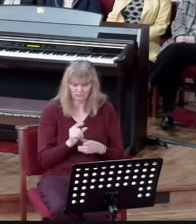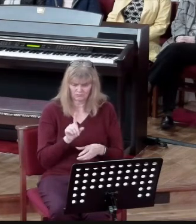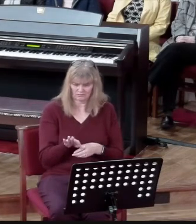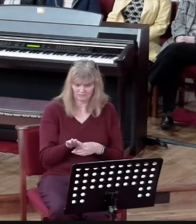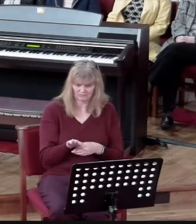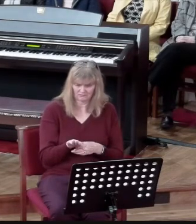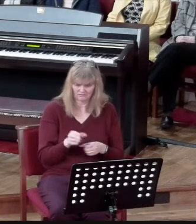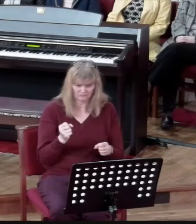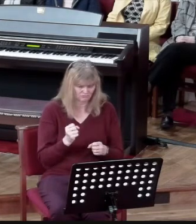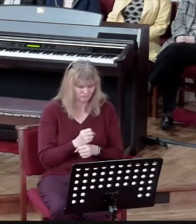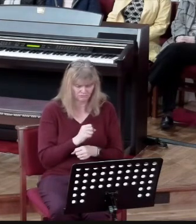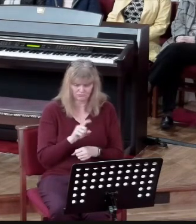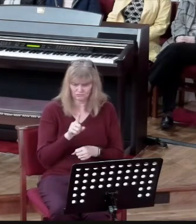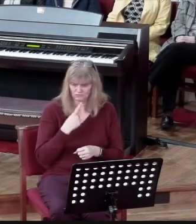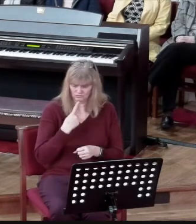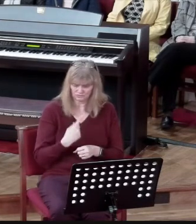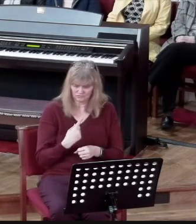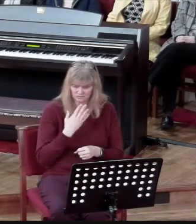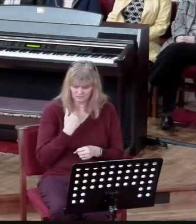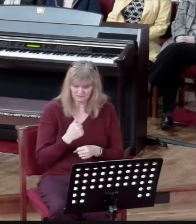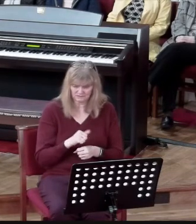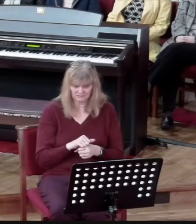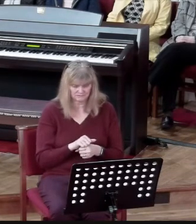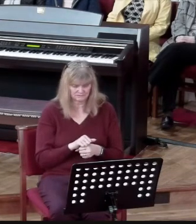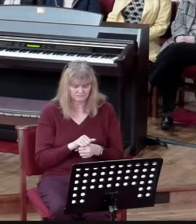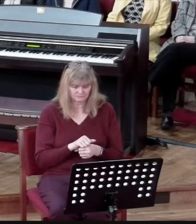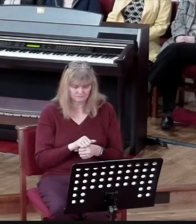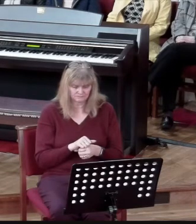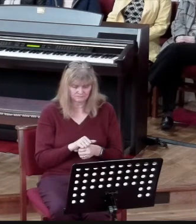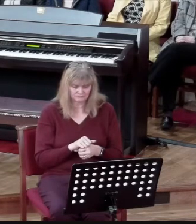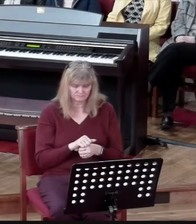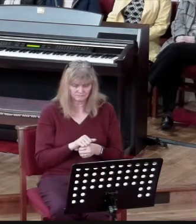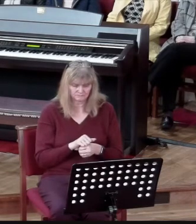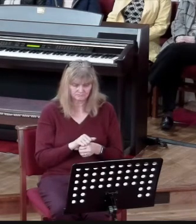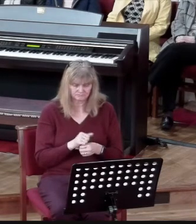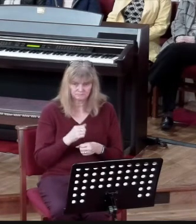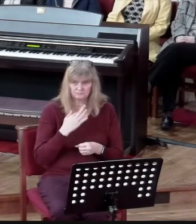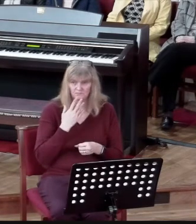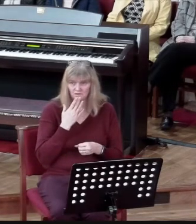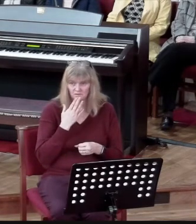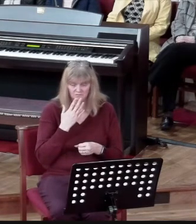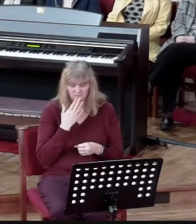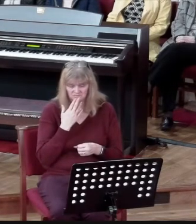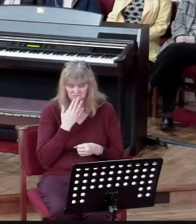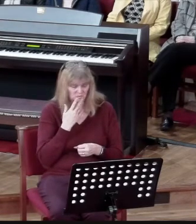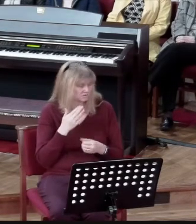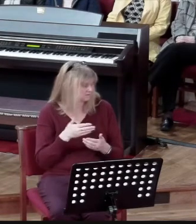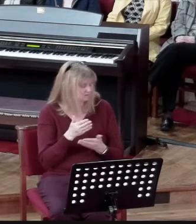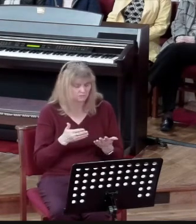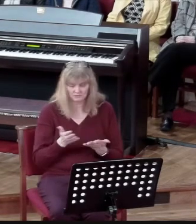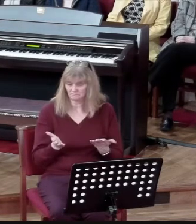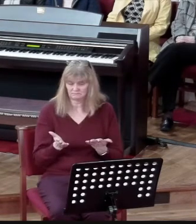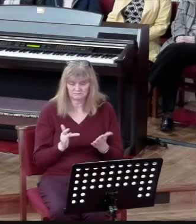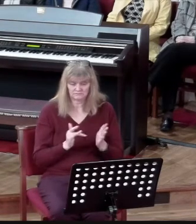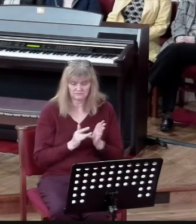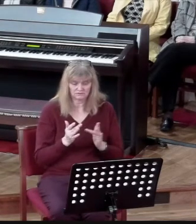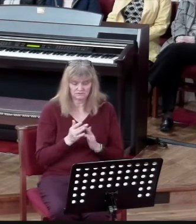silent rebuke, but can you really say that even? But whatever it was or wasn't, it was certainly a